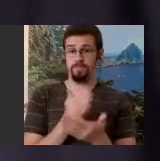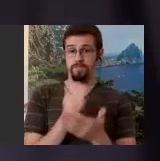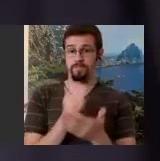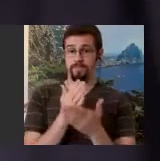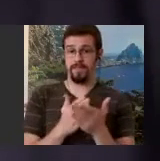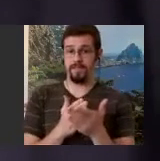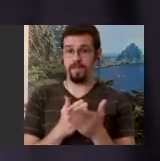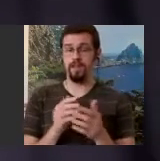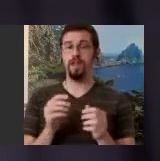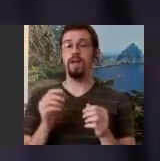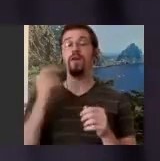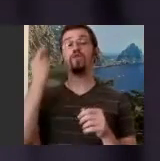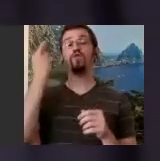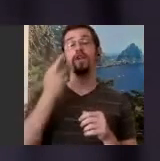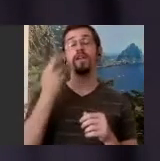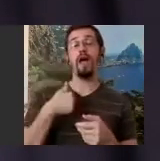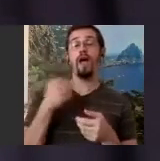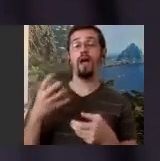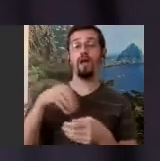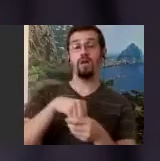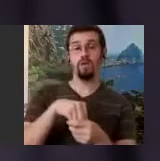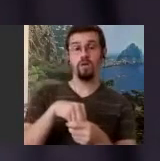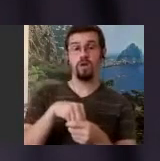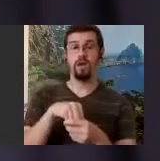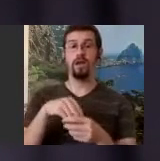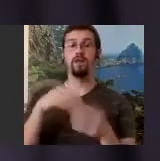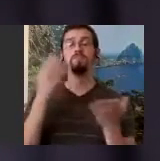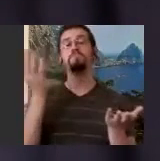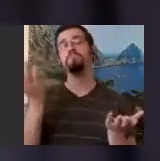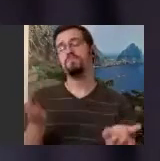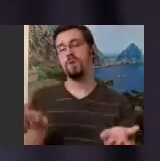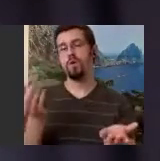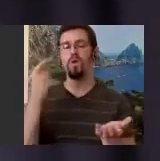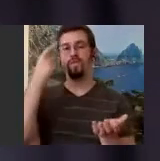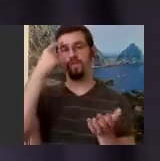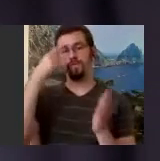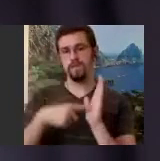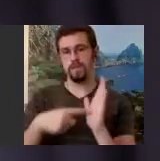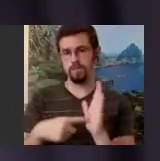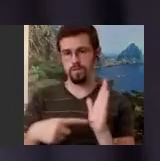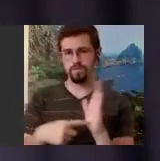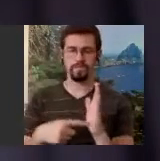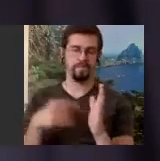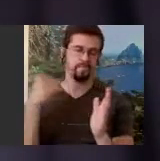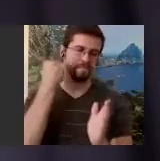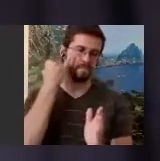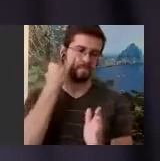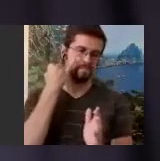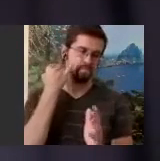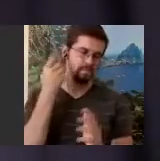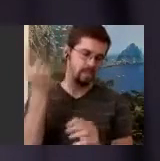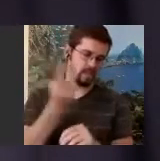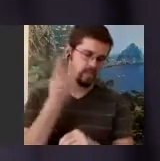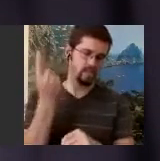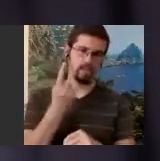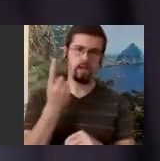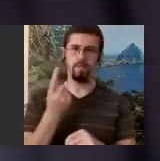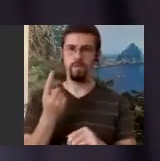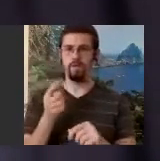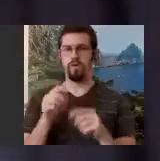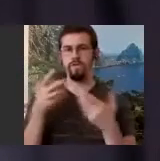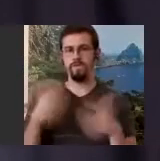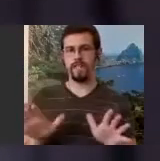reason I've included it is because it is just an example of something that someone who is trained in